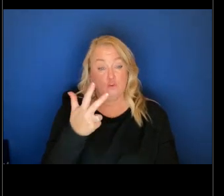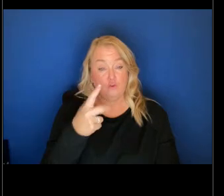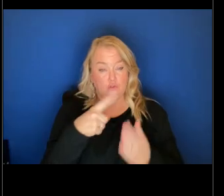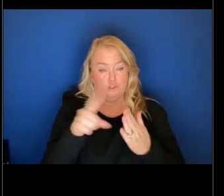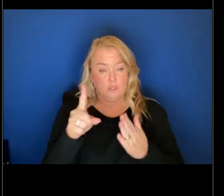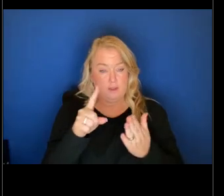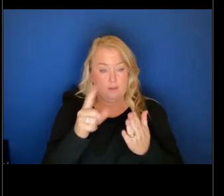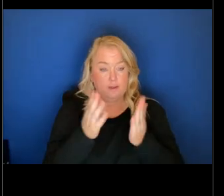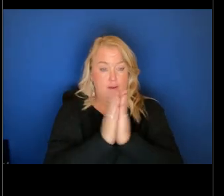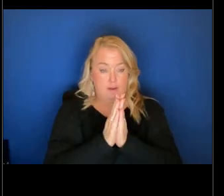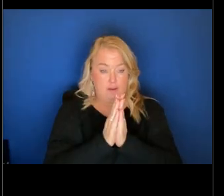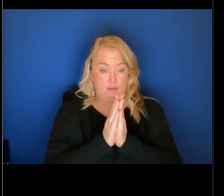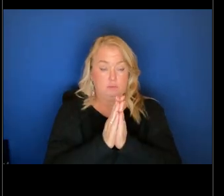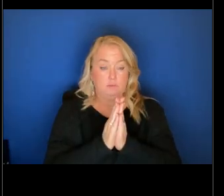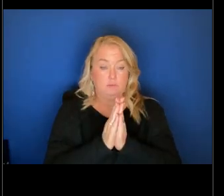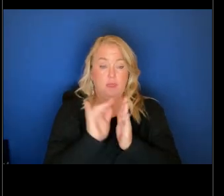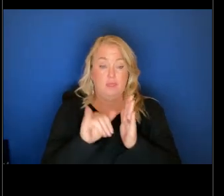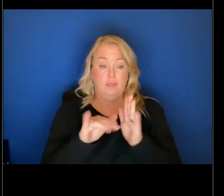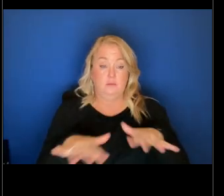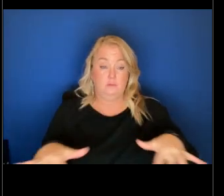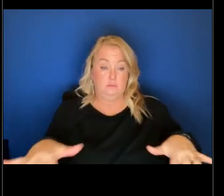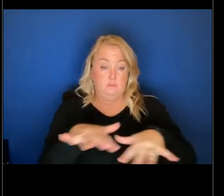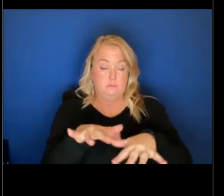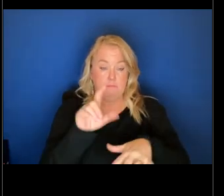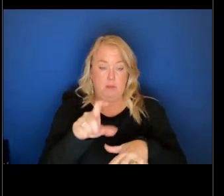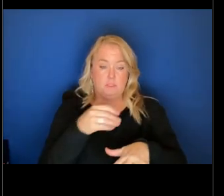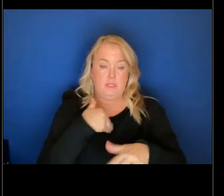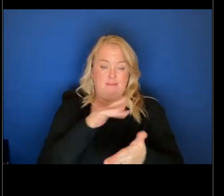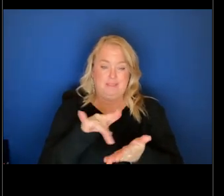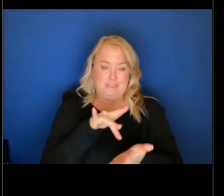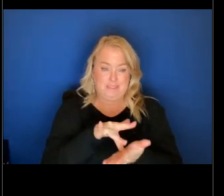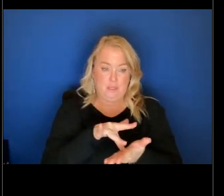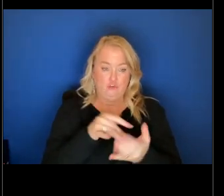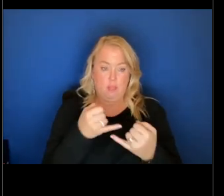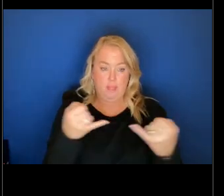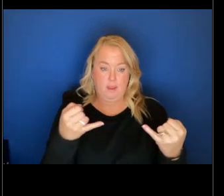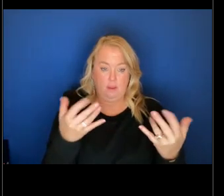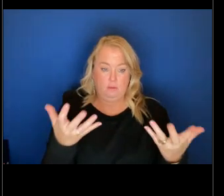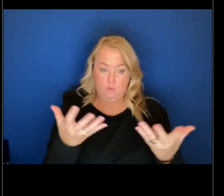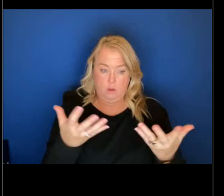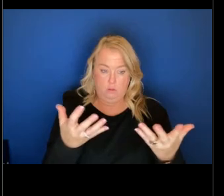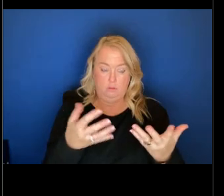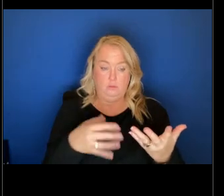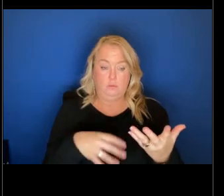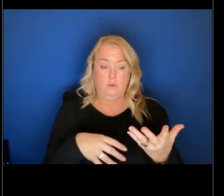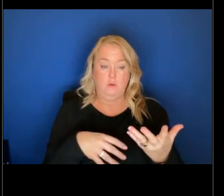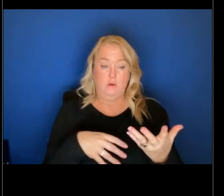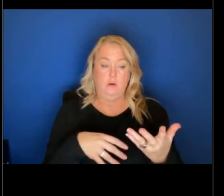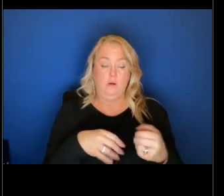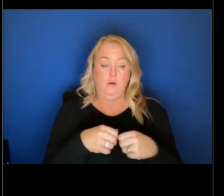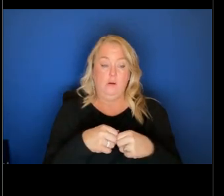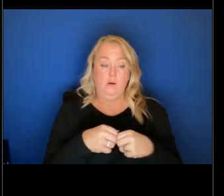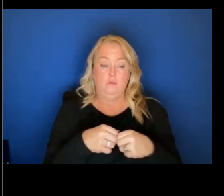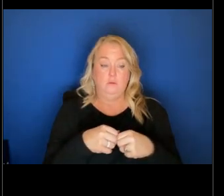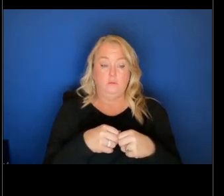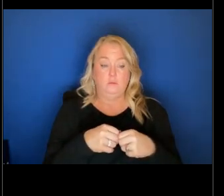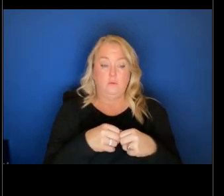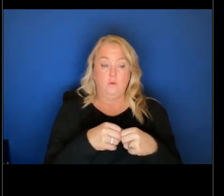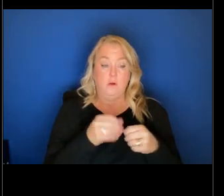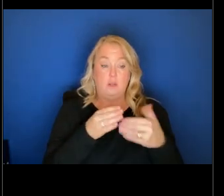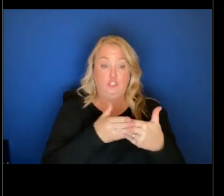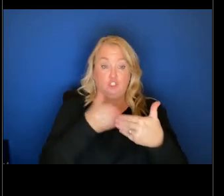asks, the clear floor space must have its center line blank, the center line of the fixture or appliance. Is